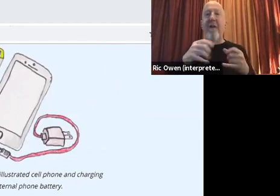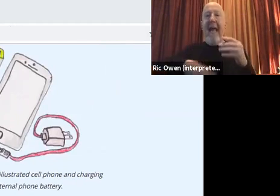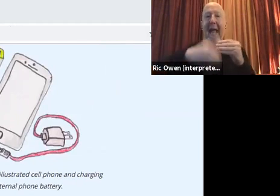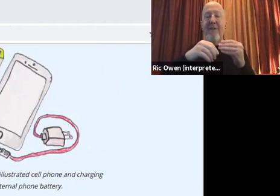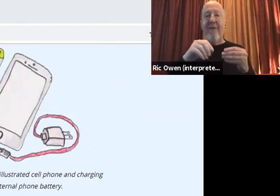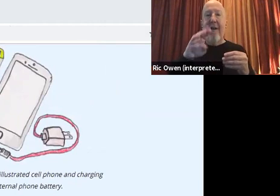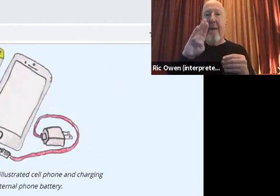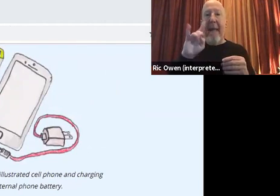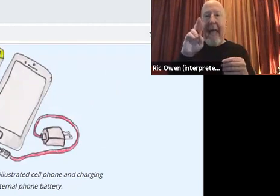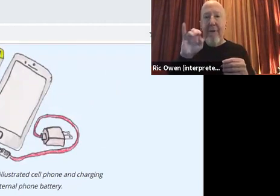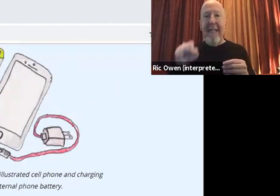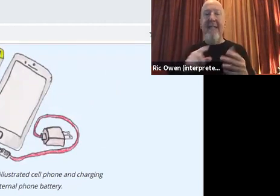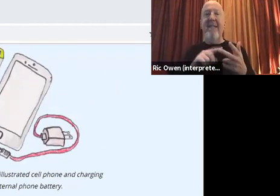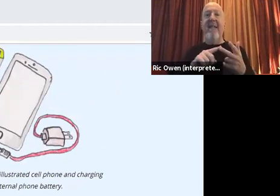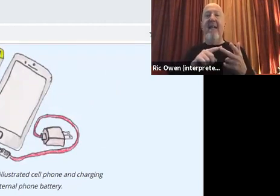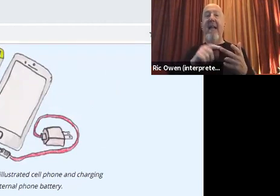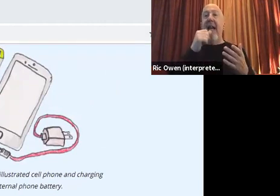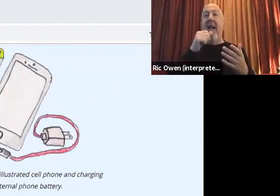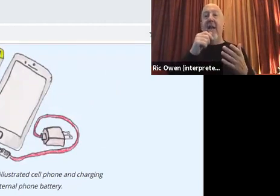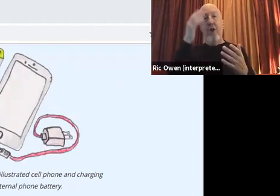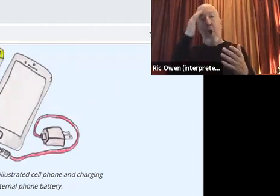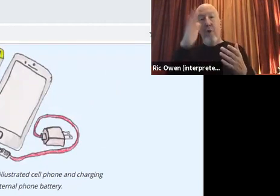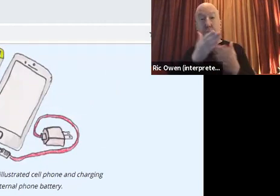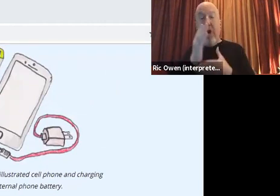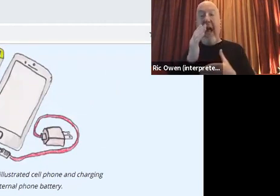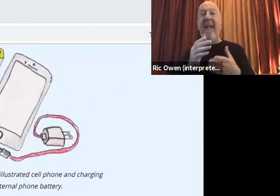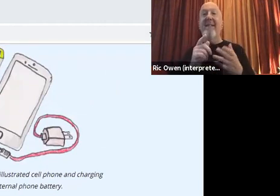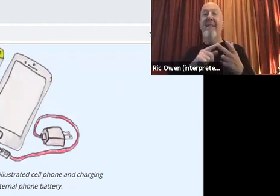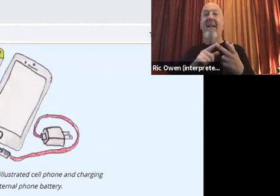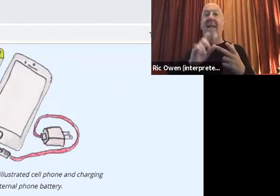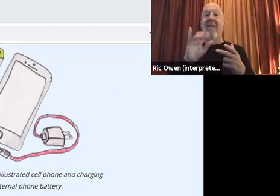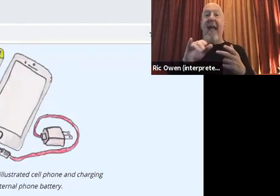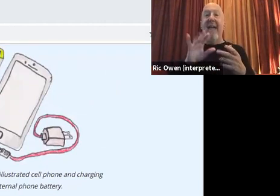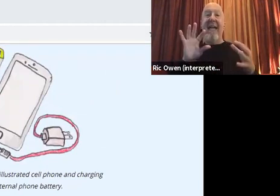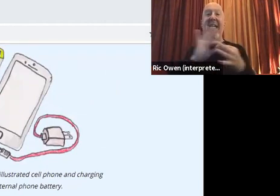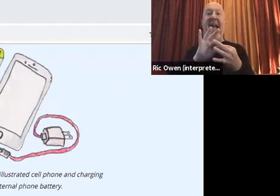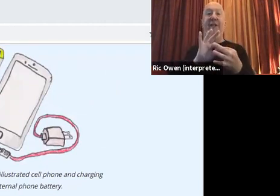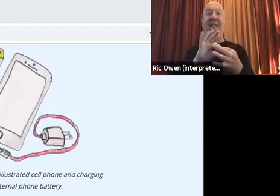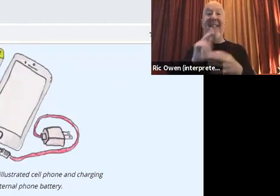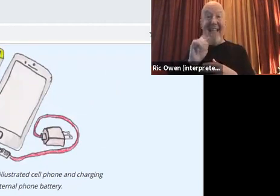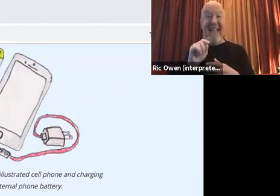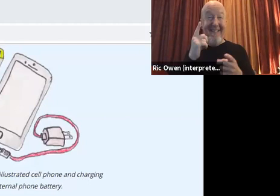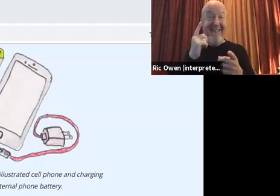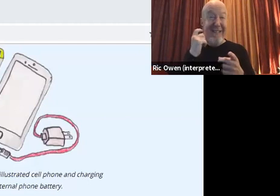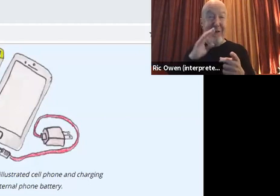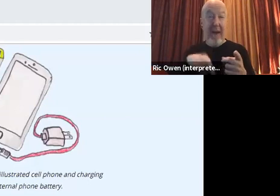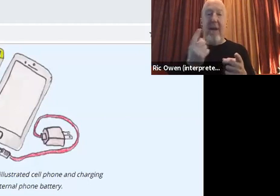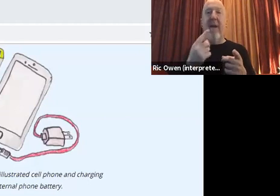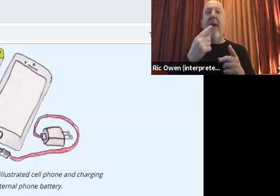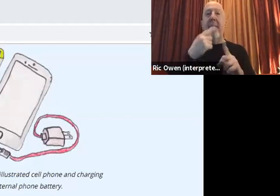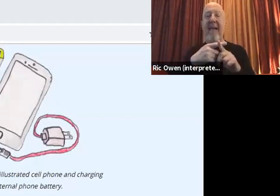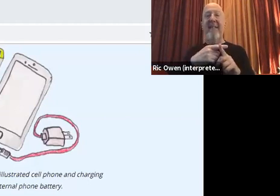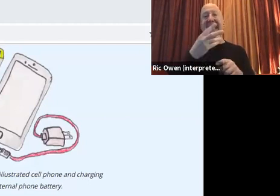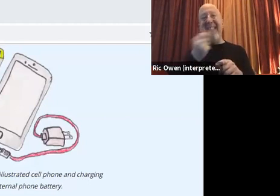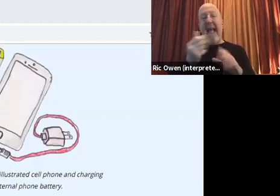letters to providers, the connection kit that Sandra talked about earlier, and multiple copies of the signed power of attorney